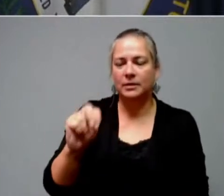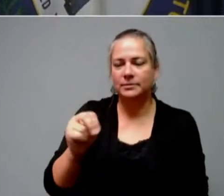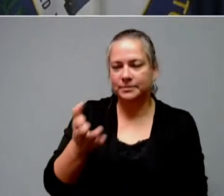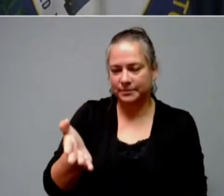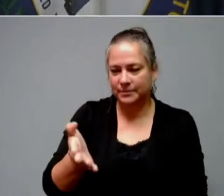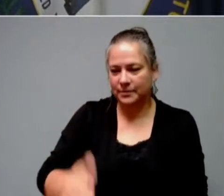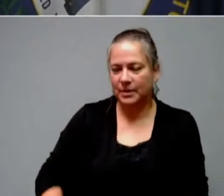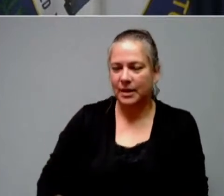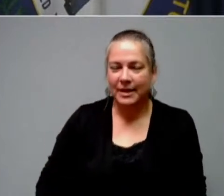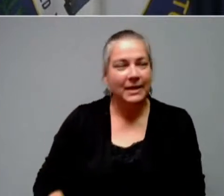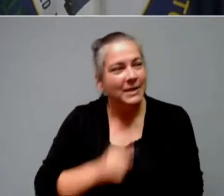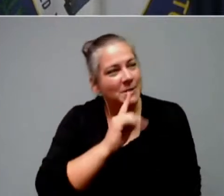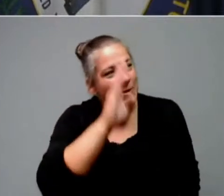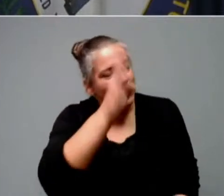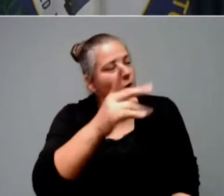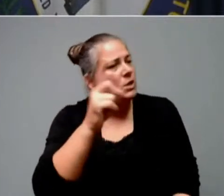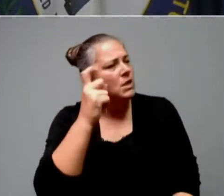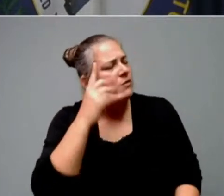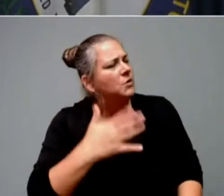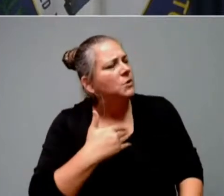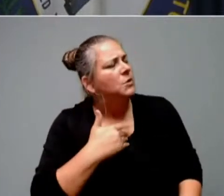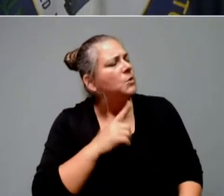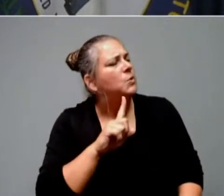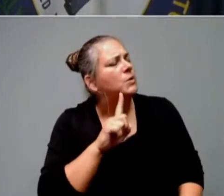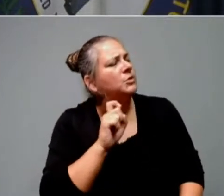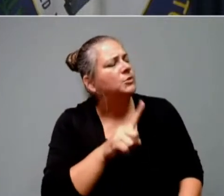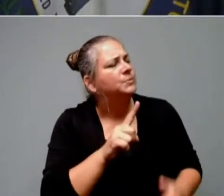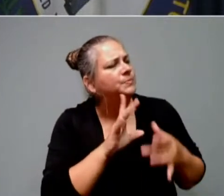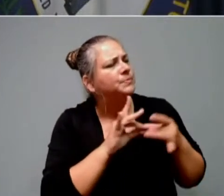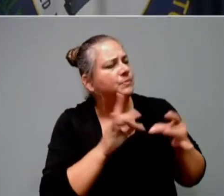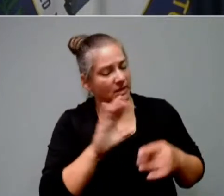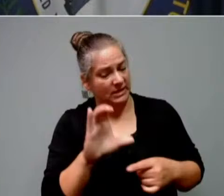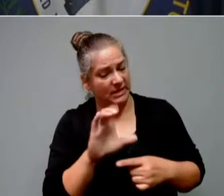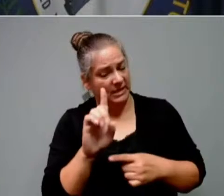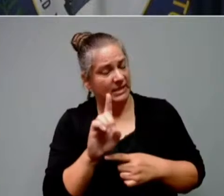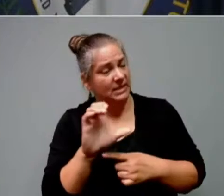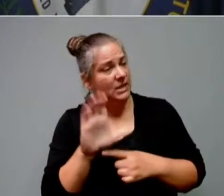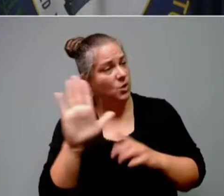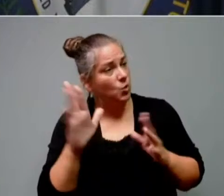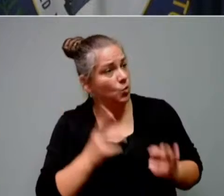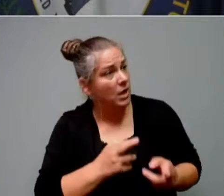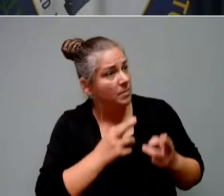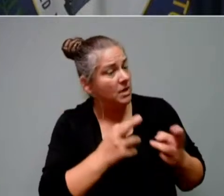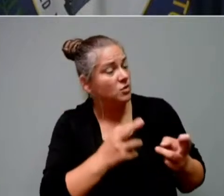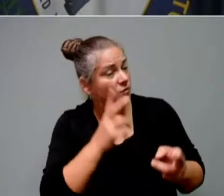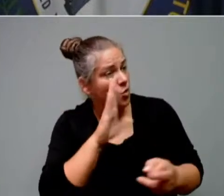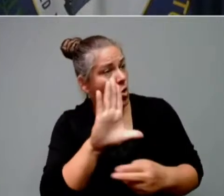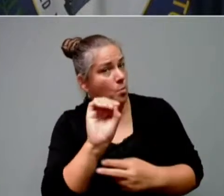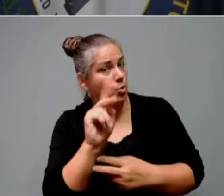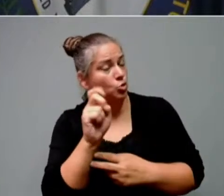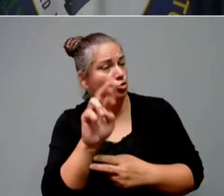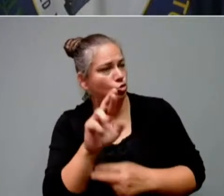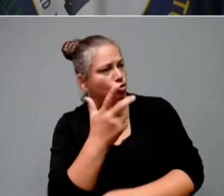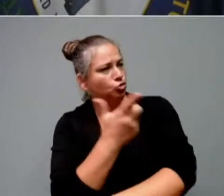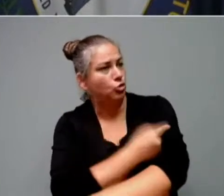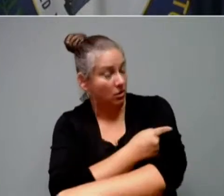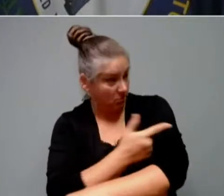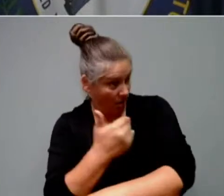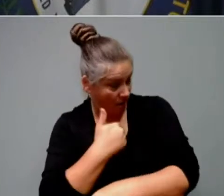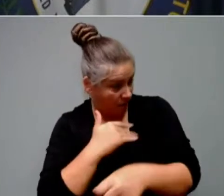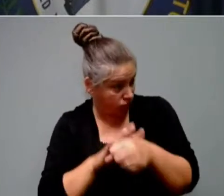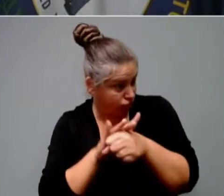Hello, Governor. I just have a question. With the CDC's recommendation for booster shots, what is our supply looking like for